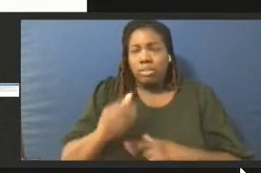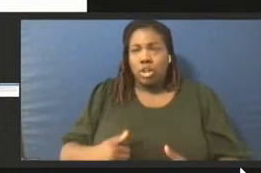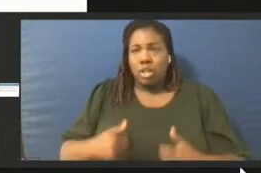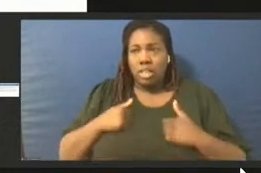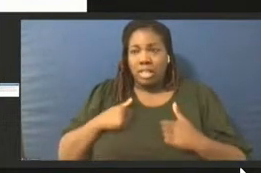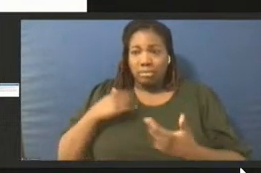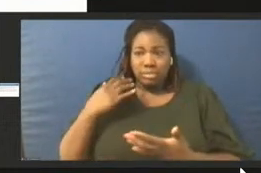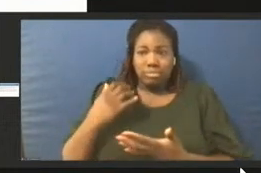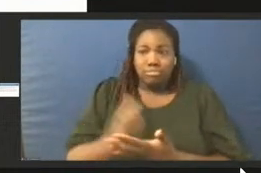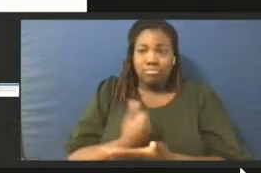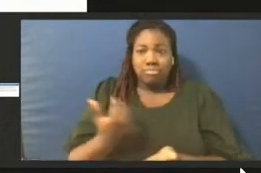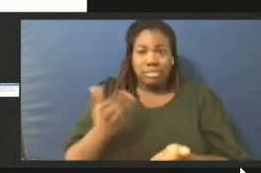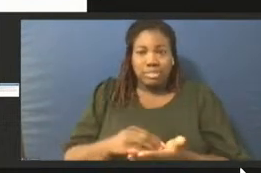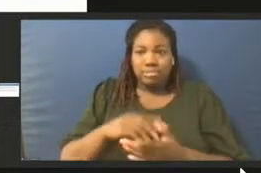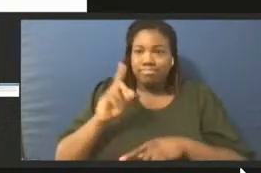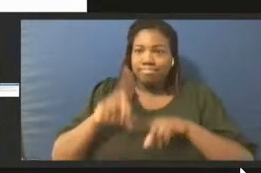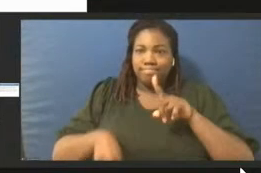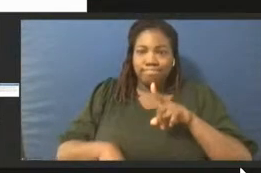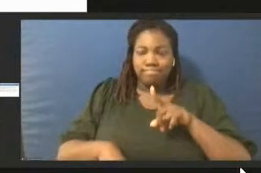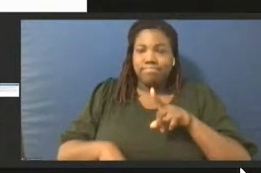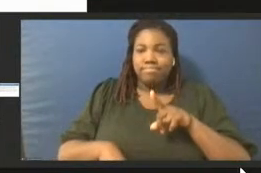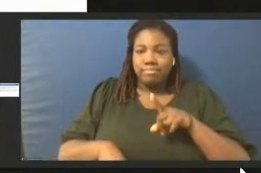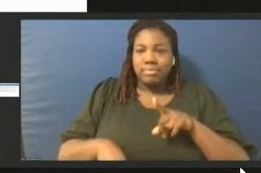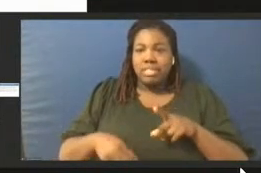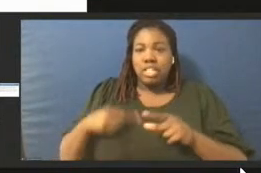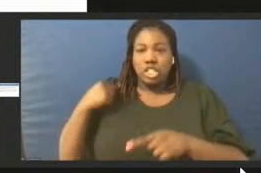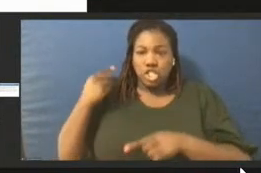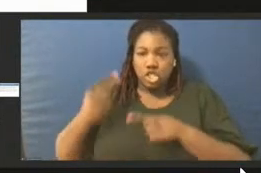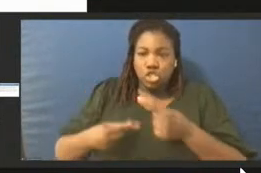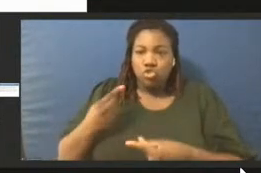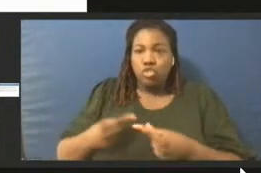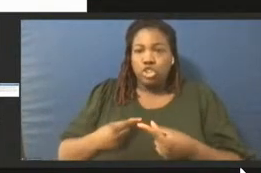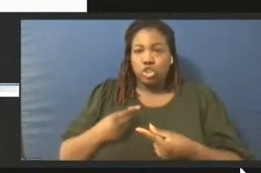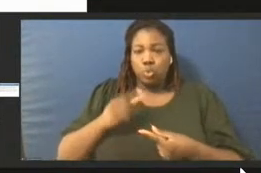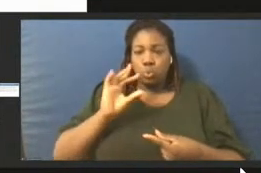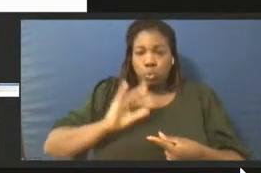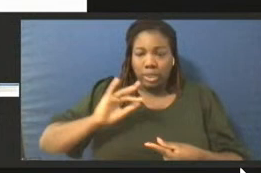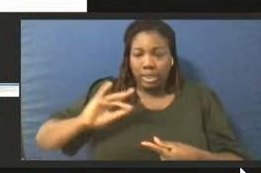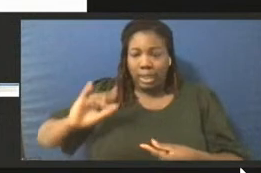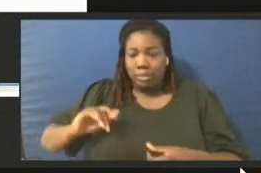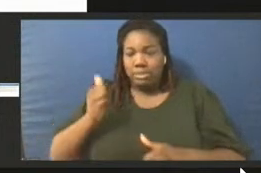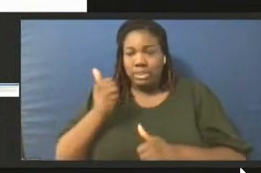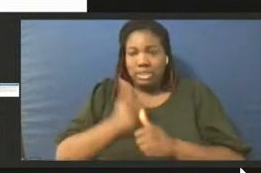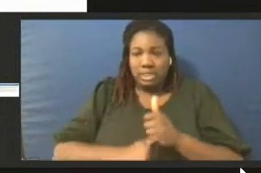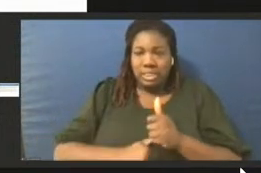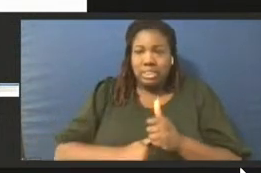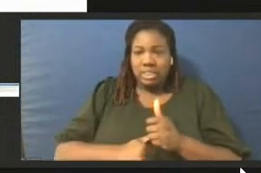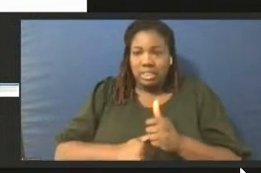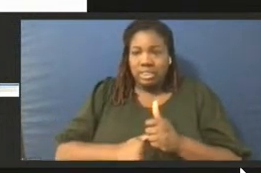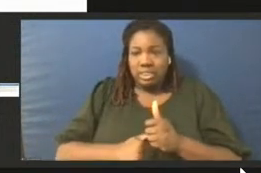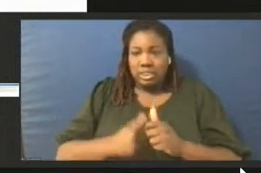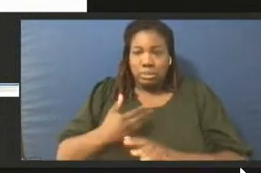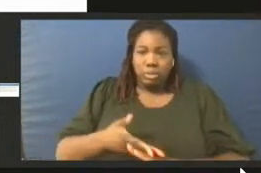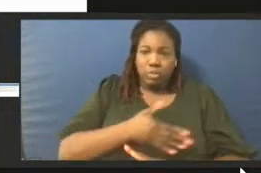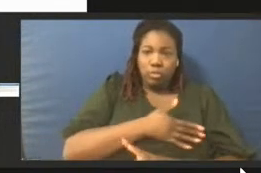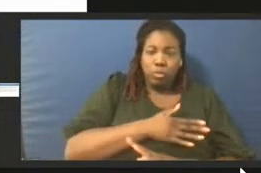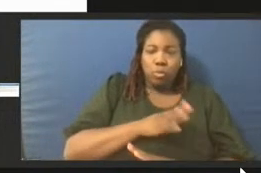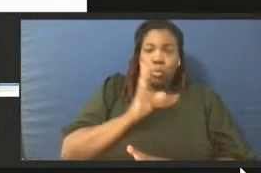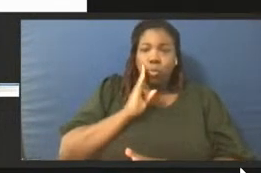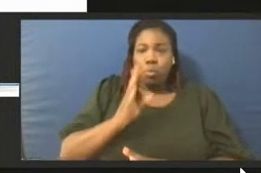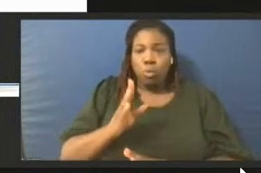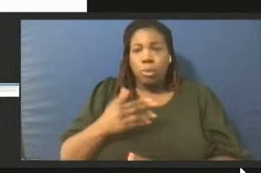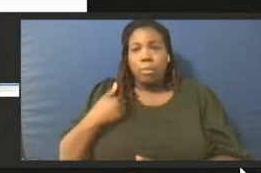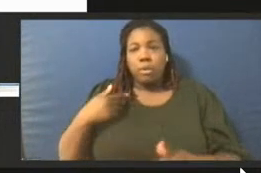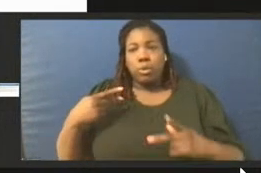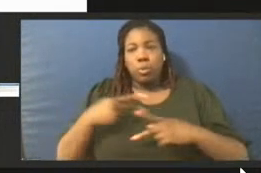recover. I worry that the generational gaps that exist between every generation that's come before them will be even greater because of the